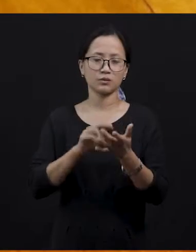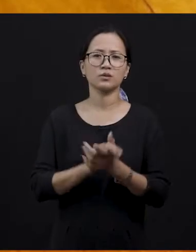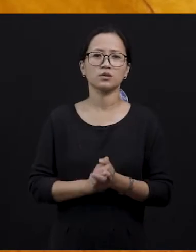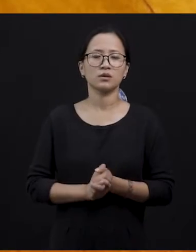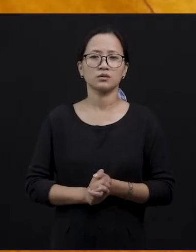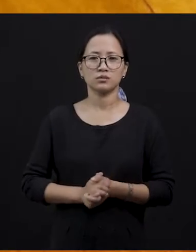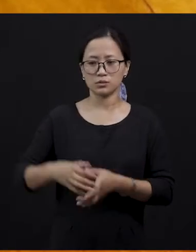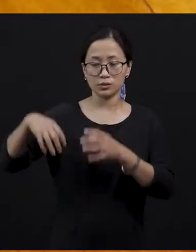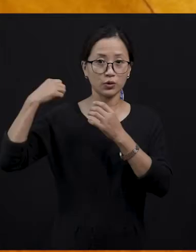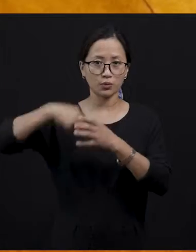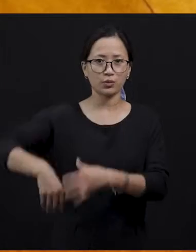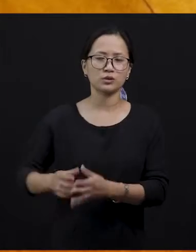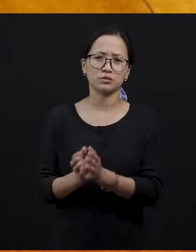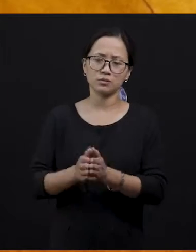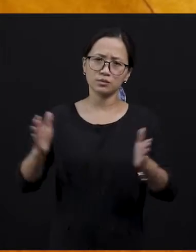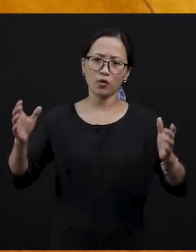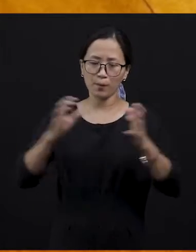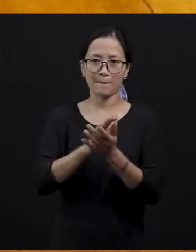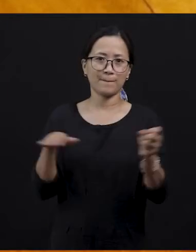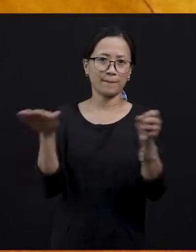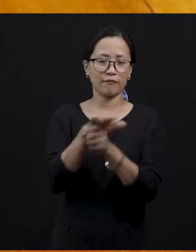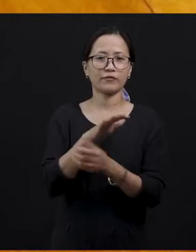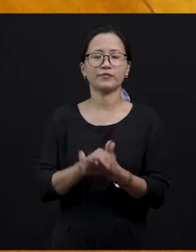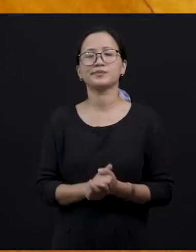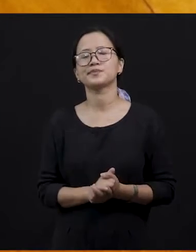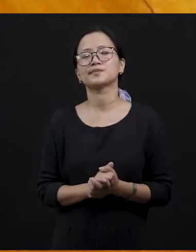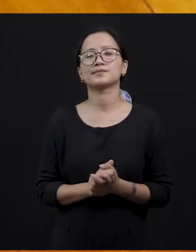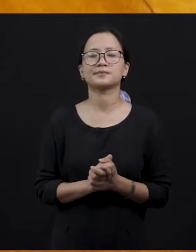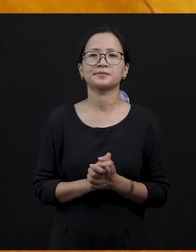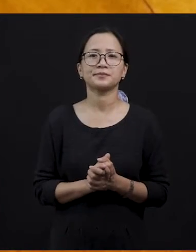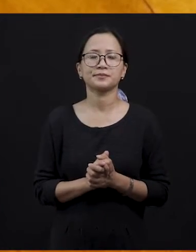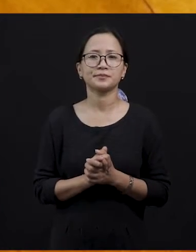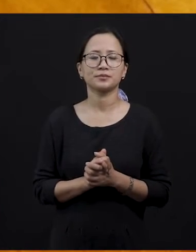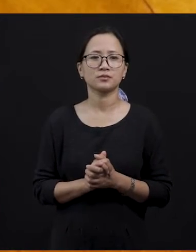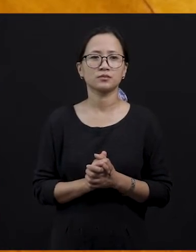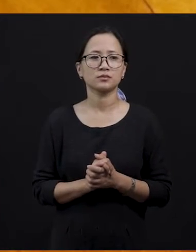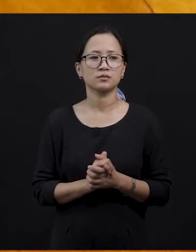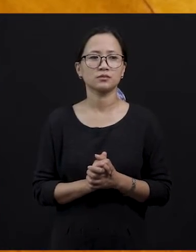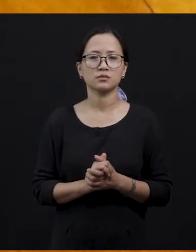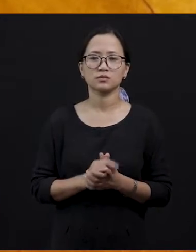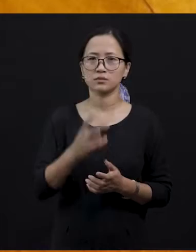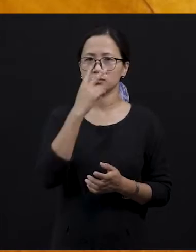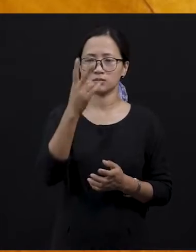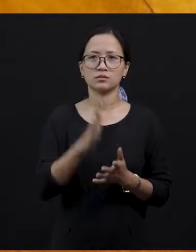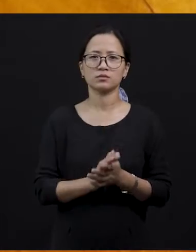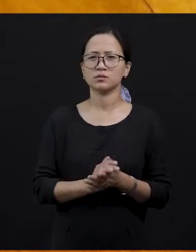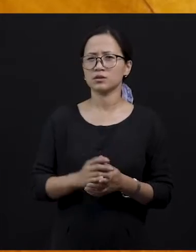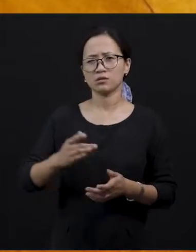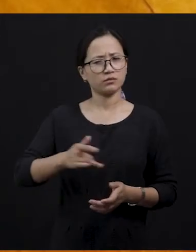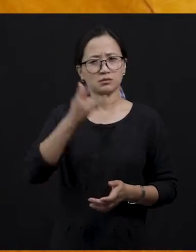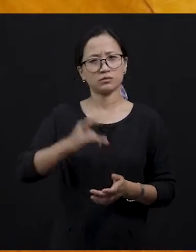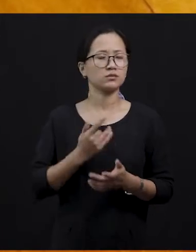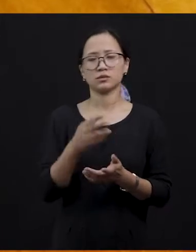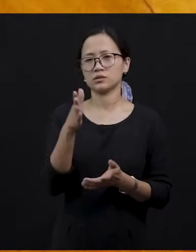full. The bag becomes full. Yes or no? That means gases occupy space. You cannot see the gas. You cannot feel